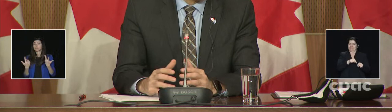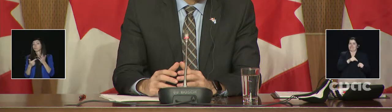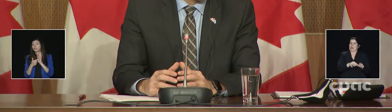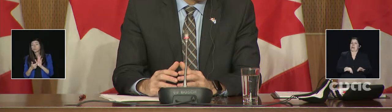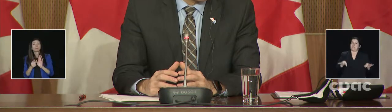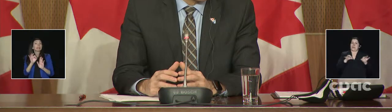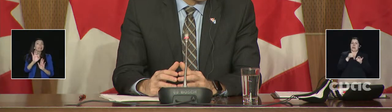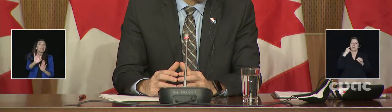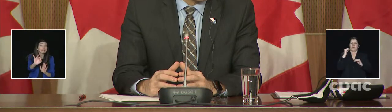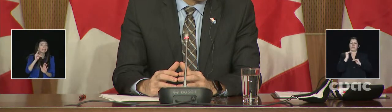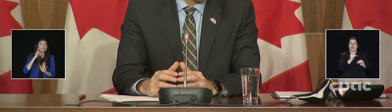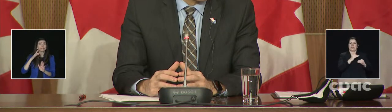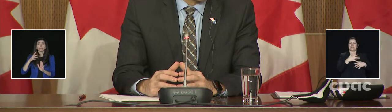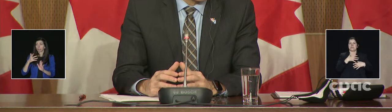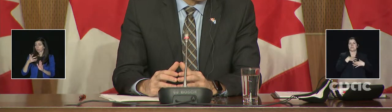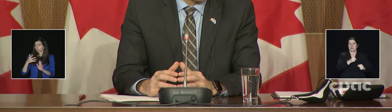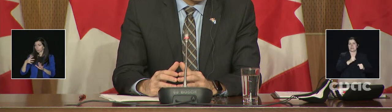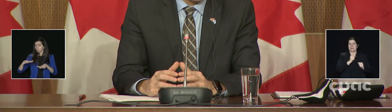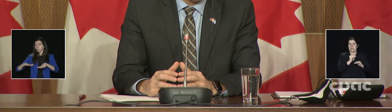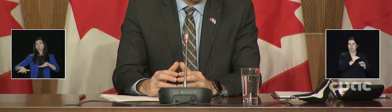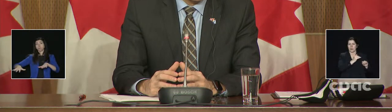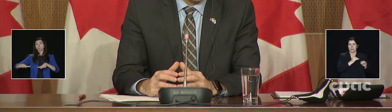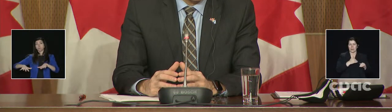lot of